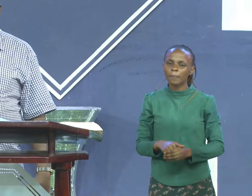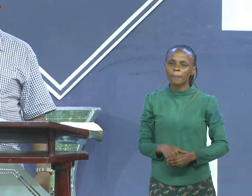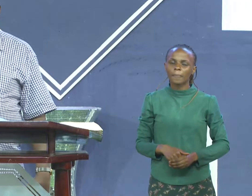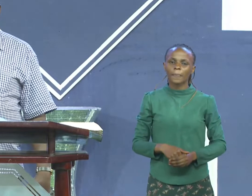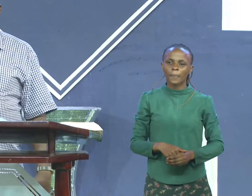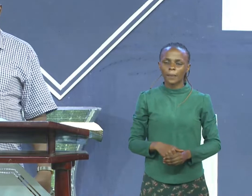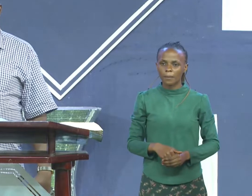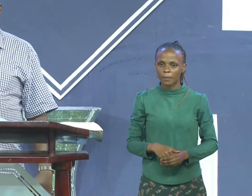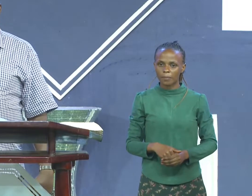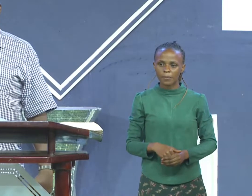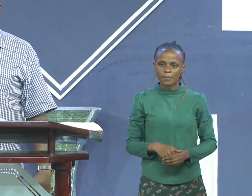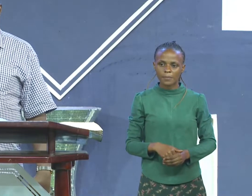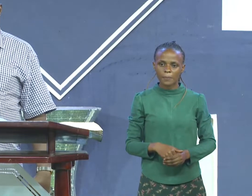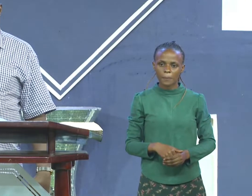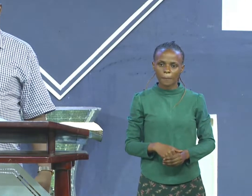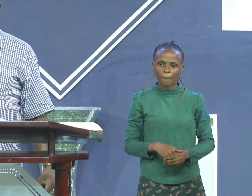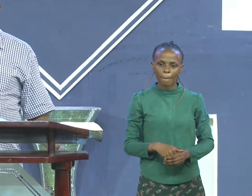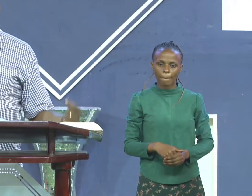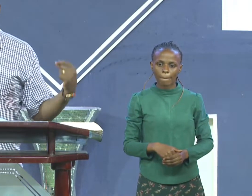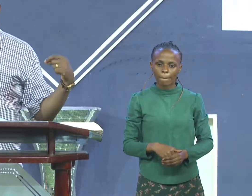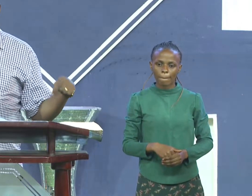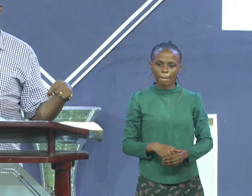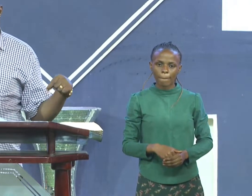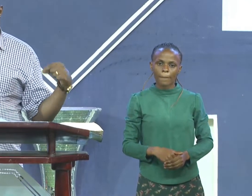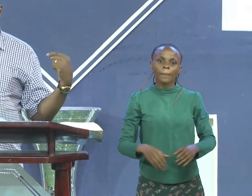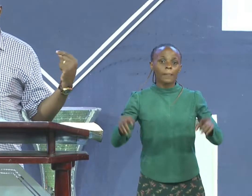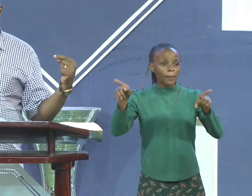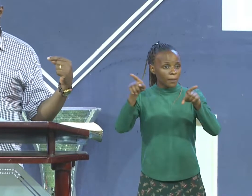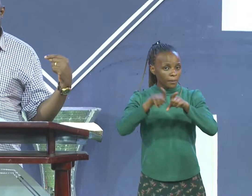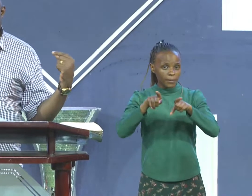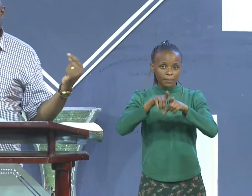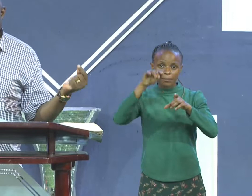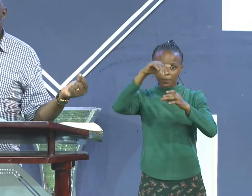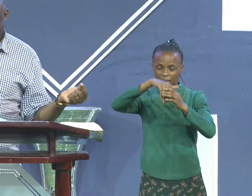ggwanga eriwandiikiddwawo. Even when you go into Exodus